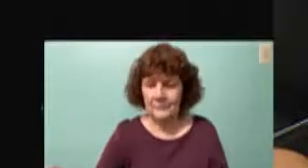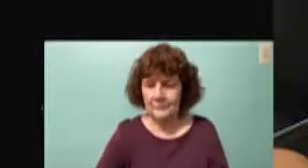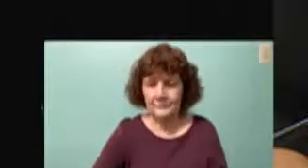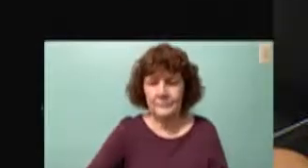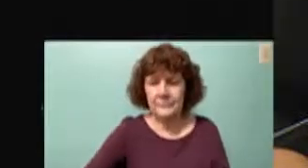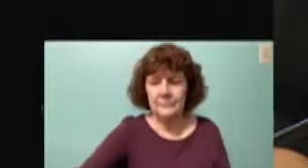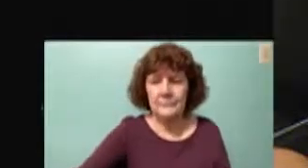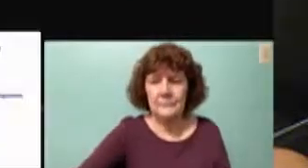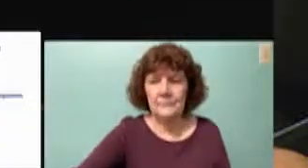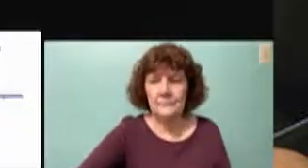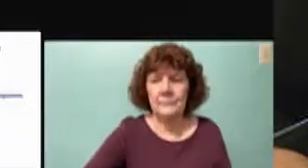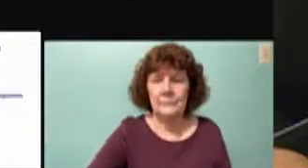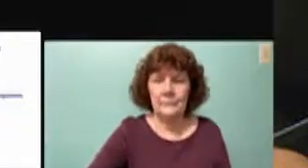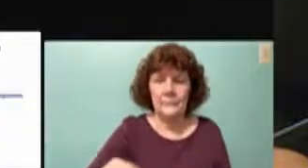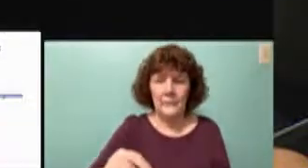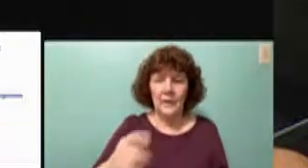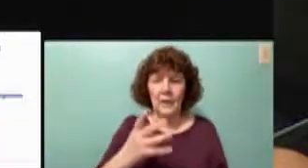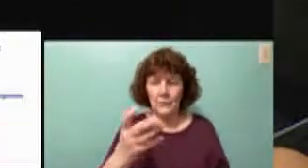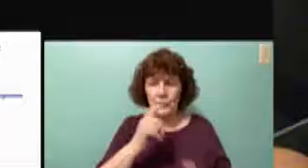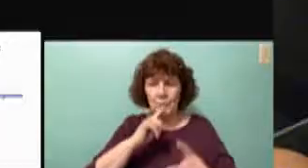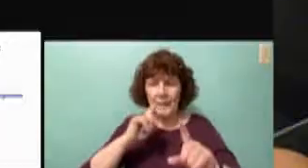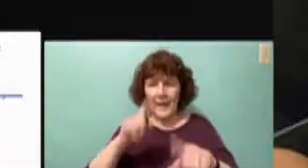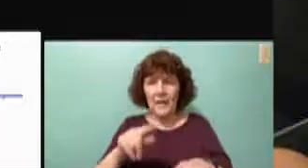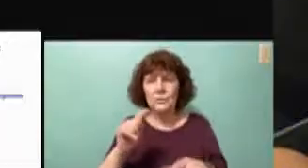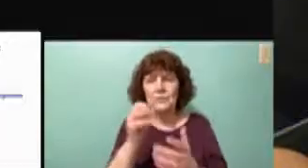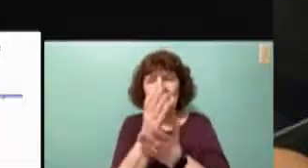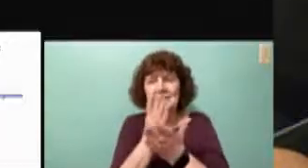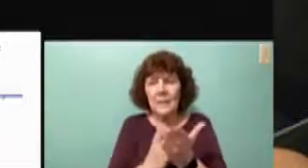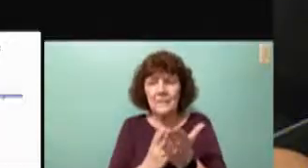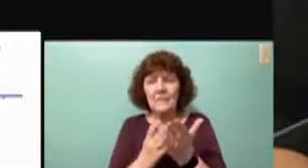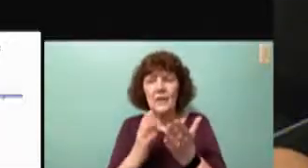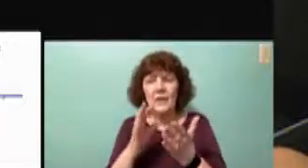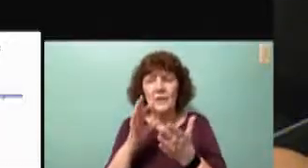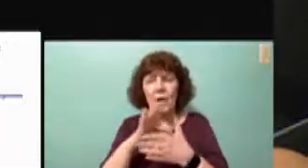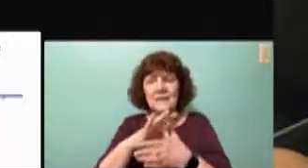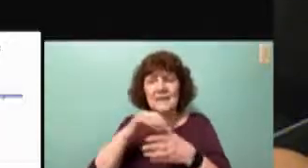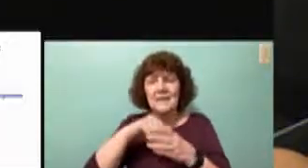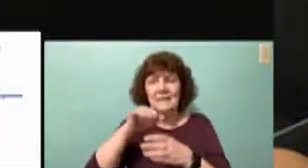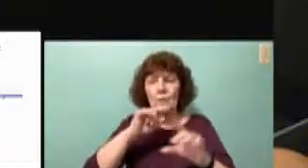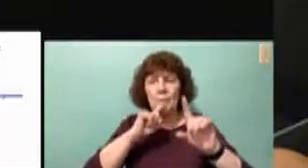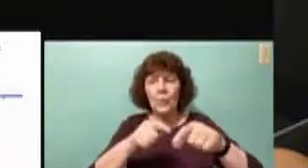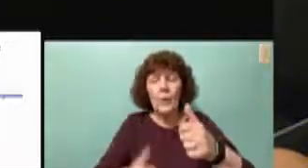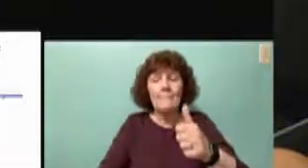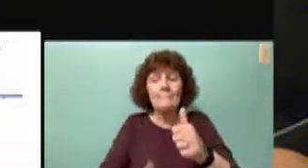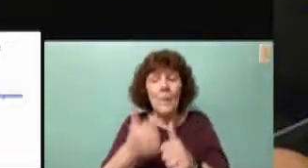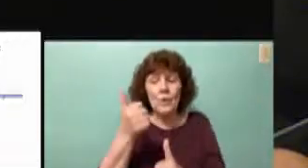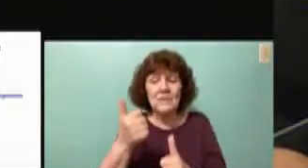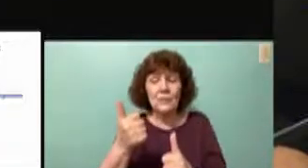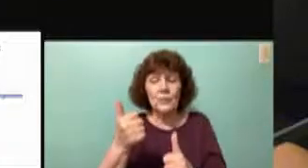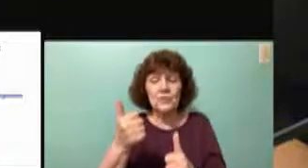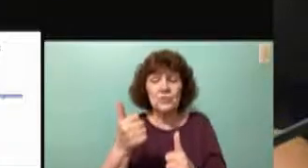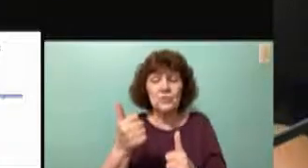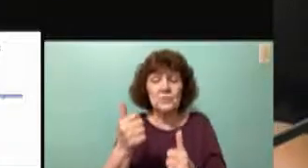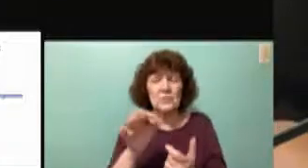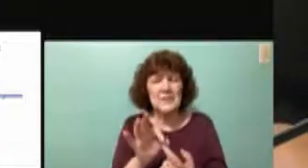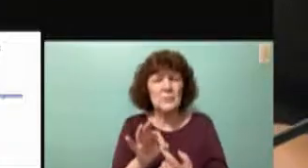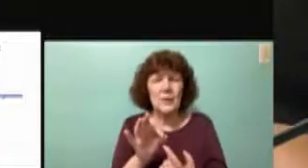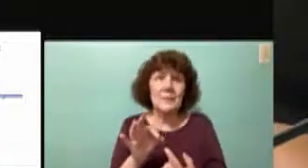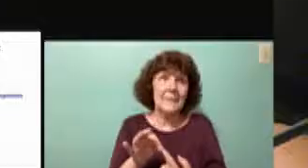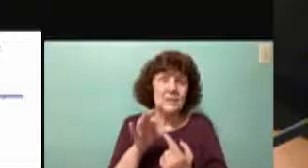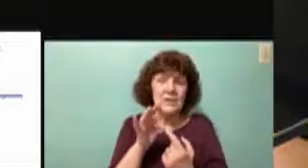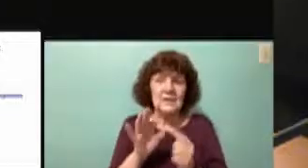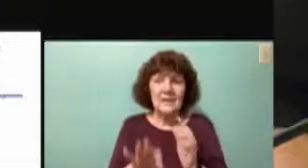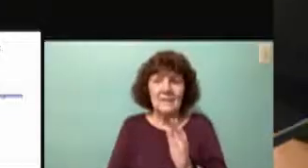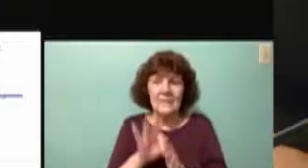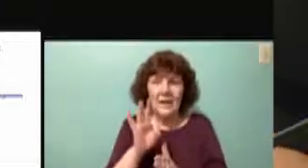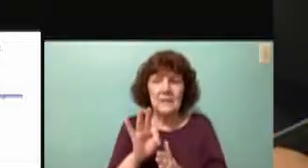our reactions to some of the content in the report, most of which, particularly the findings or the